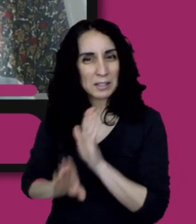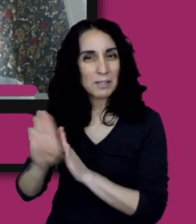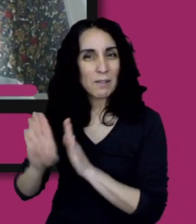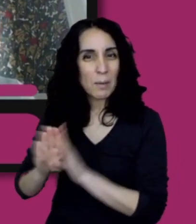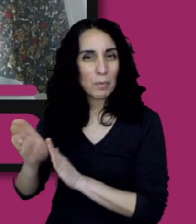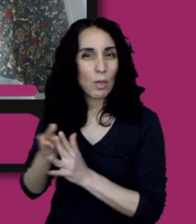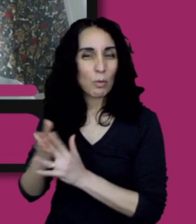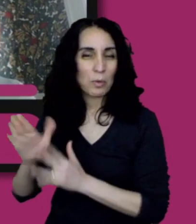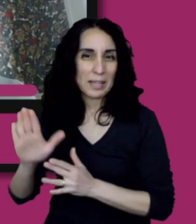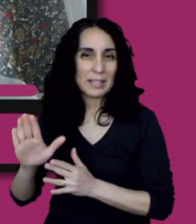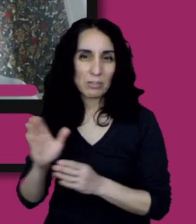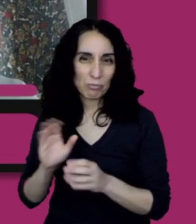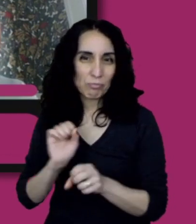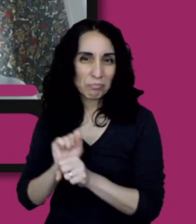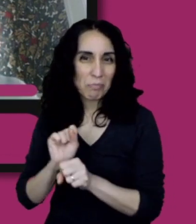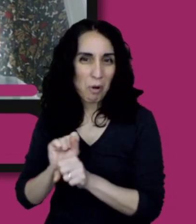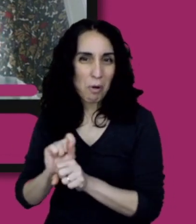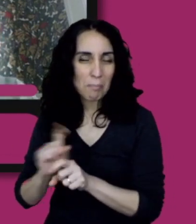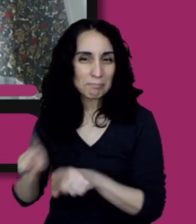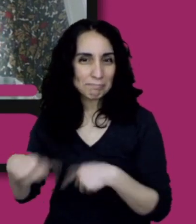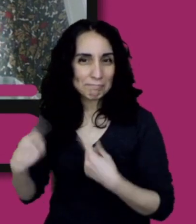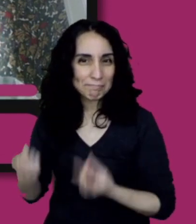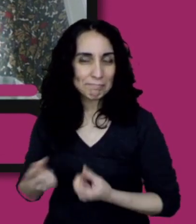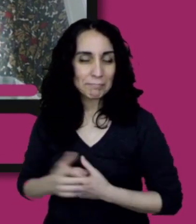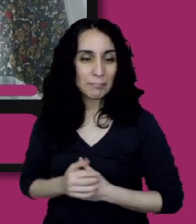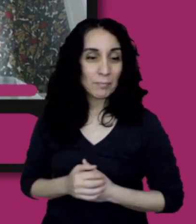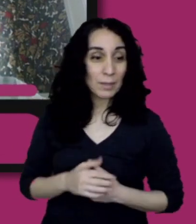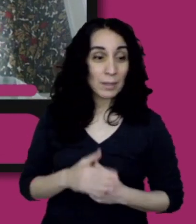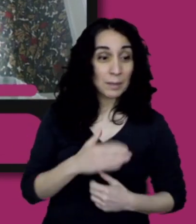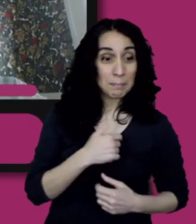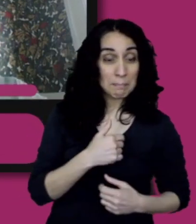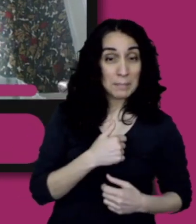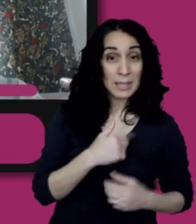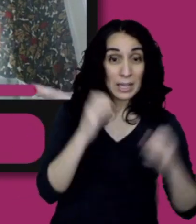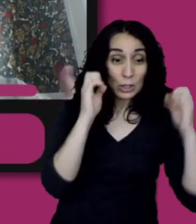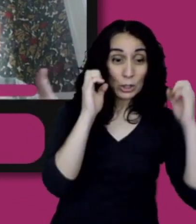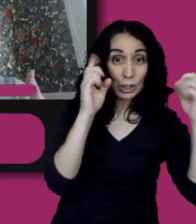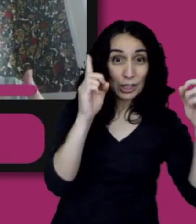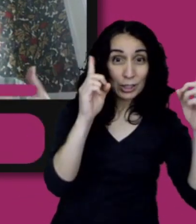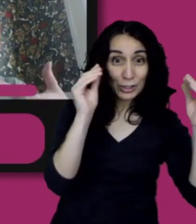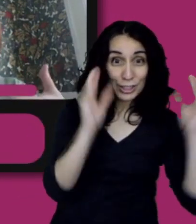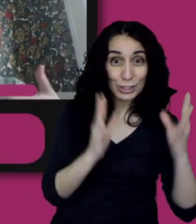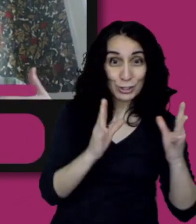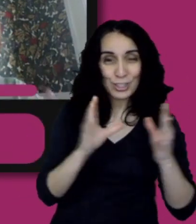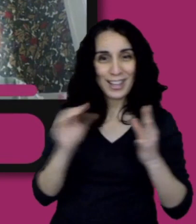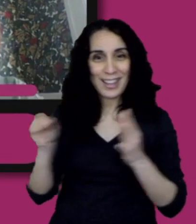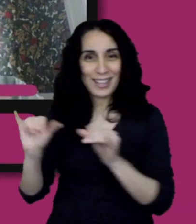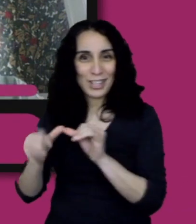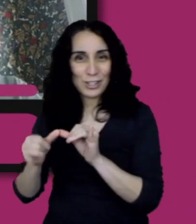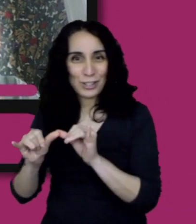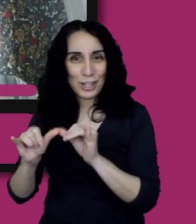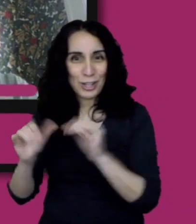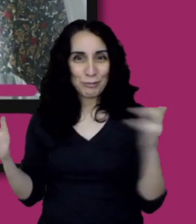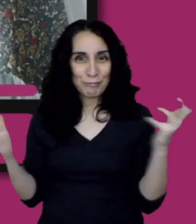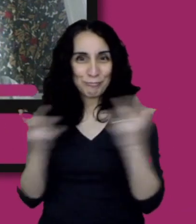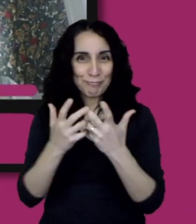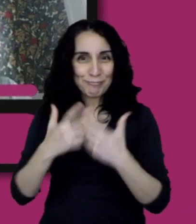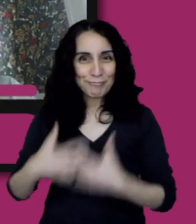of his career. So in the beautiful marriage of education teacher meets,